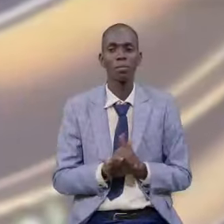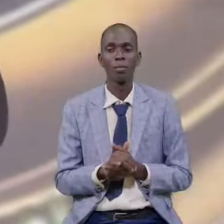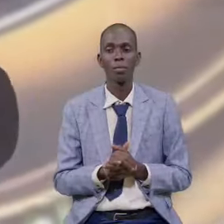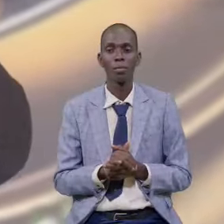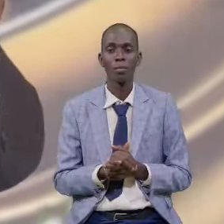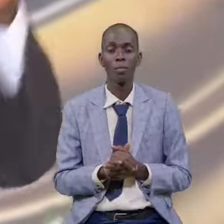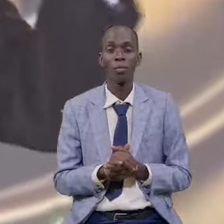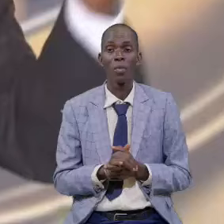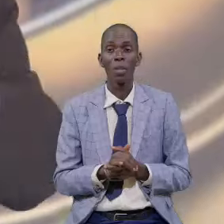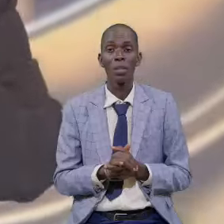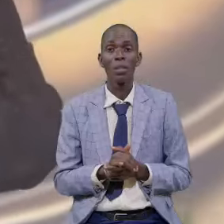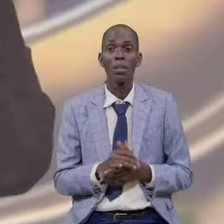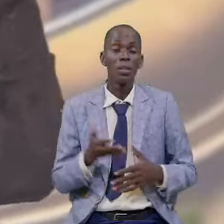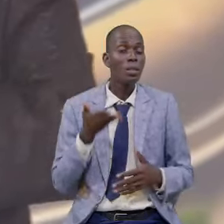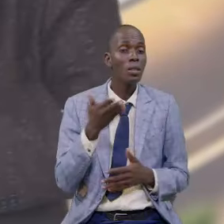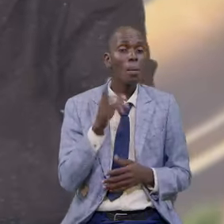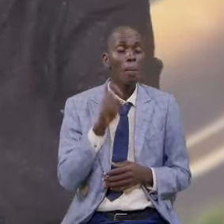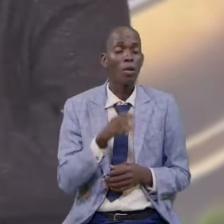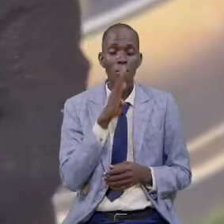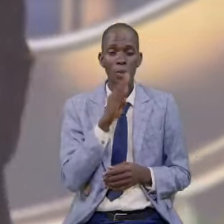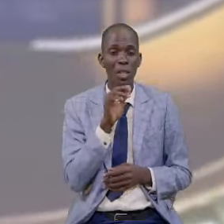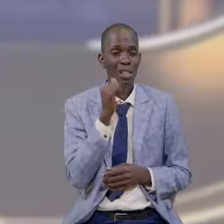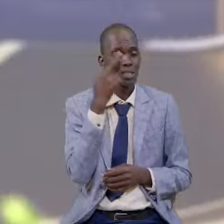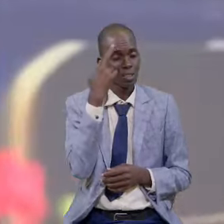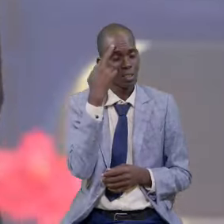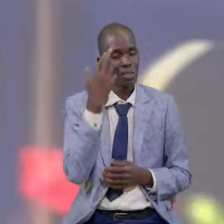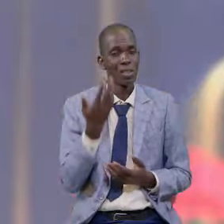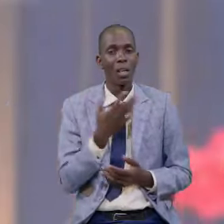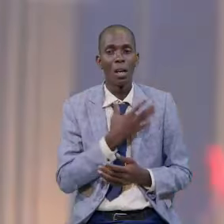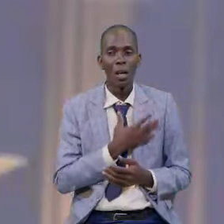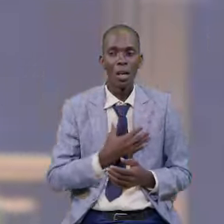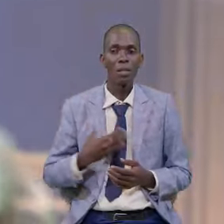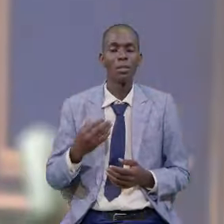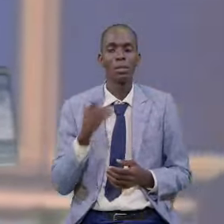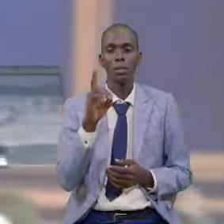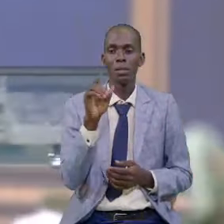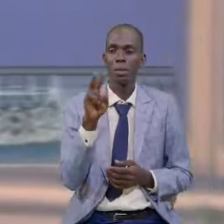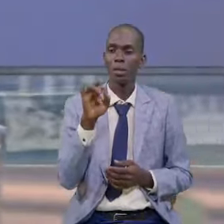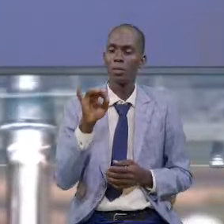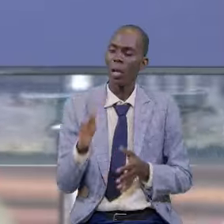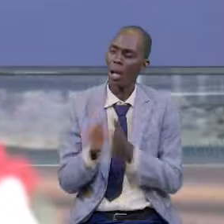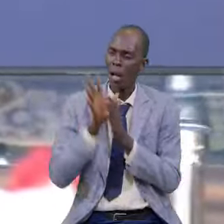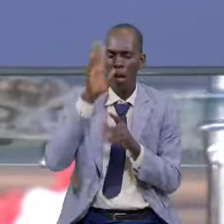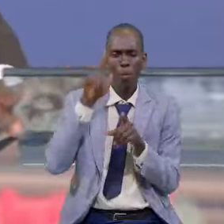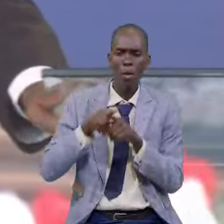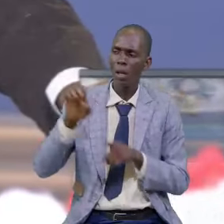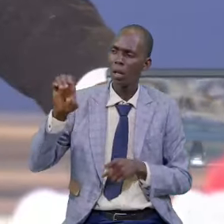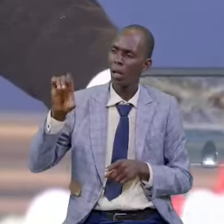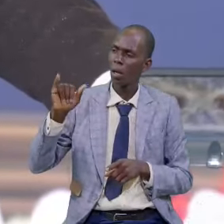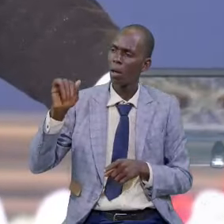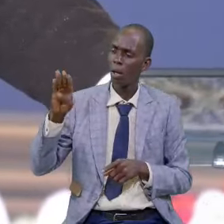be a cause. And so David said, is there not a cause? The cause